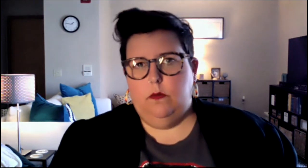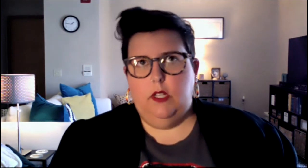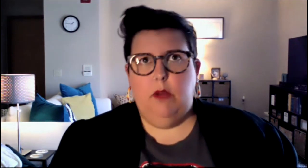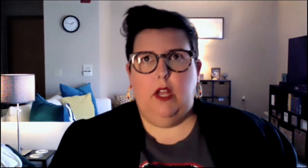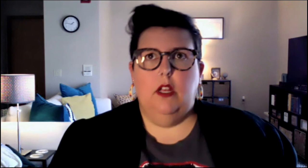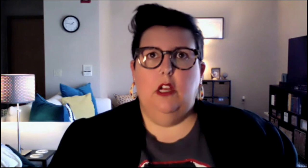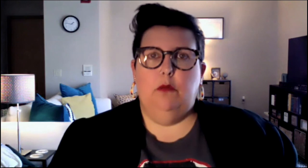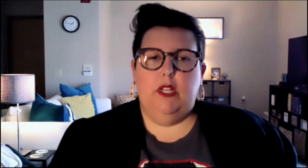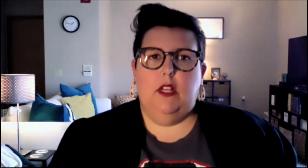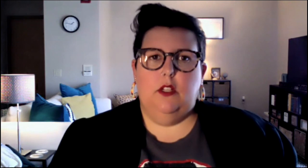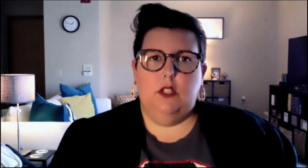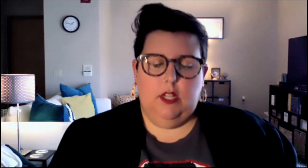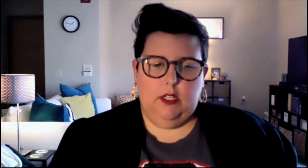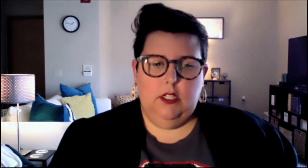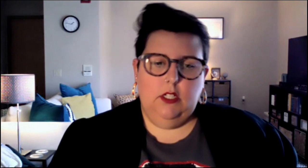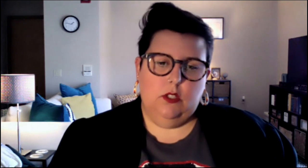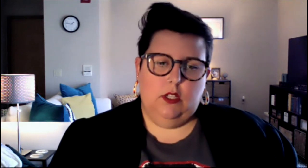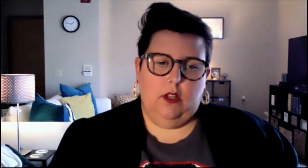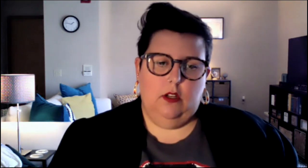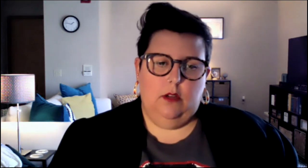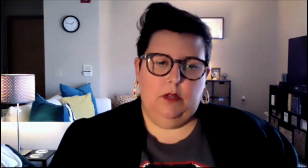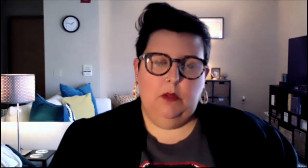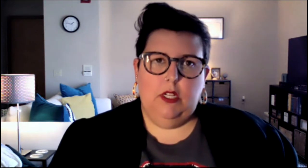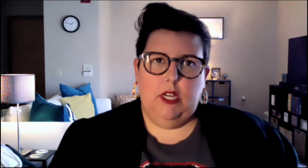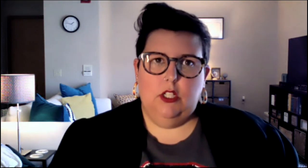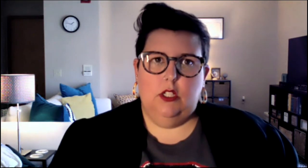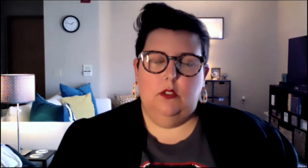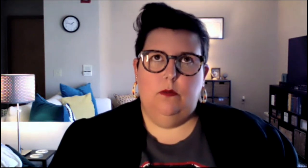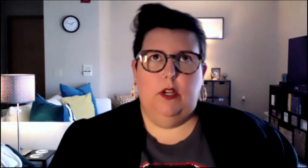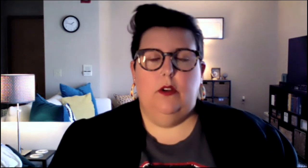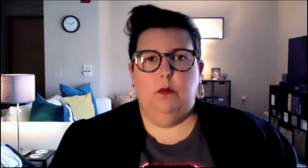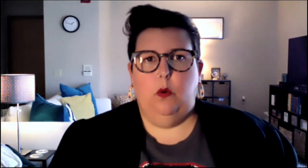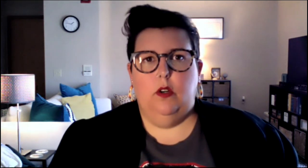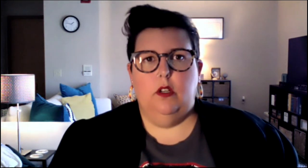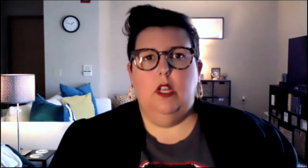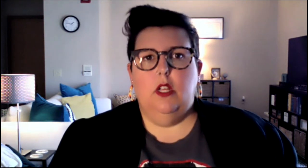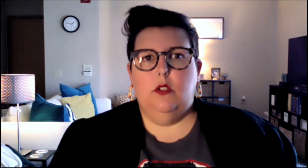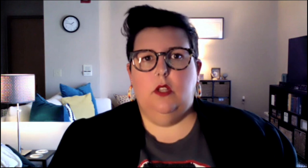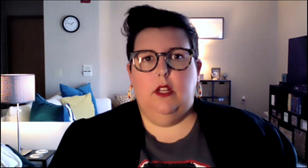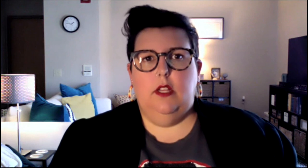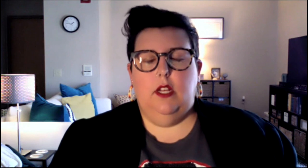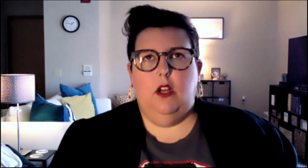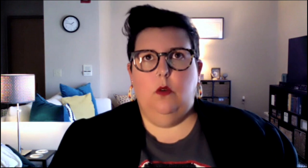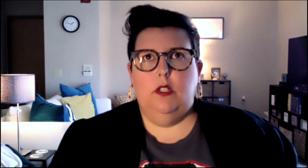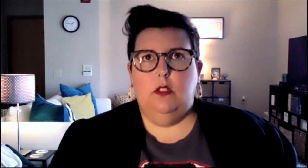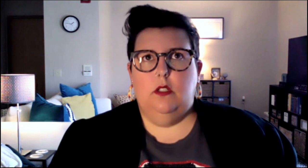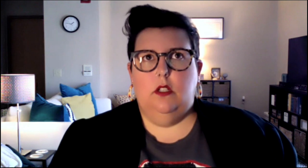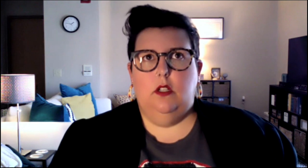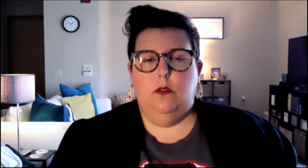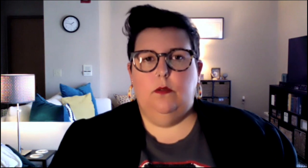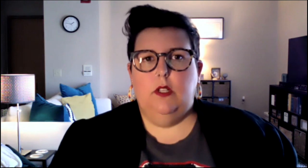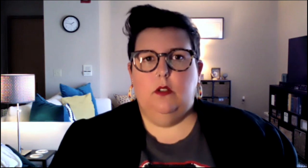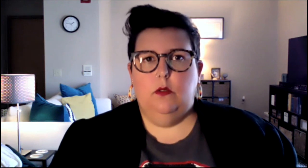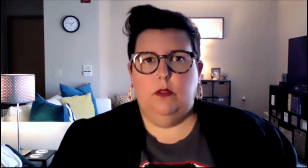some feedback. But yeah, like you said, that continuous communication is very important so that they always,